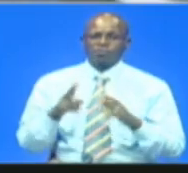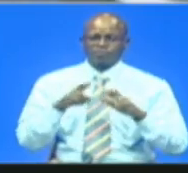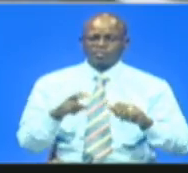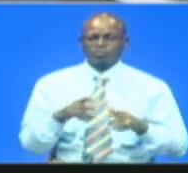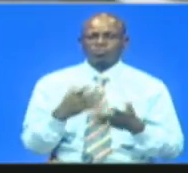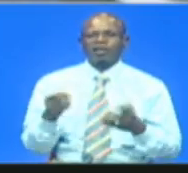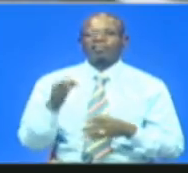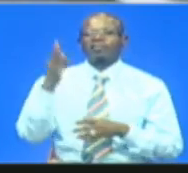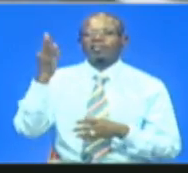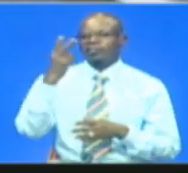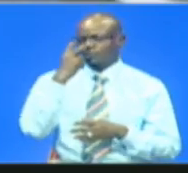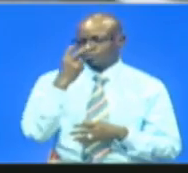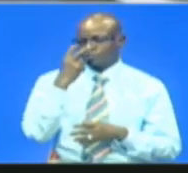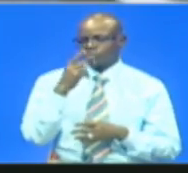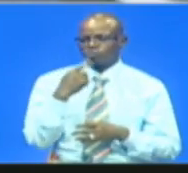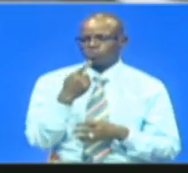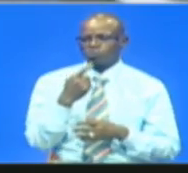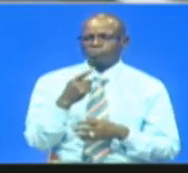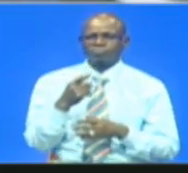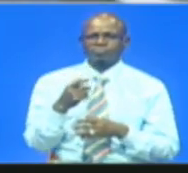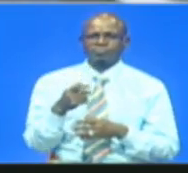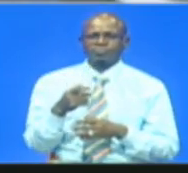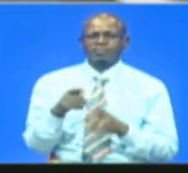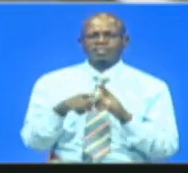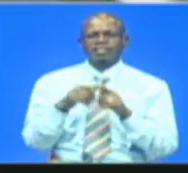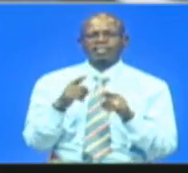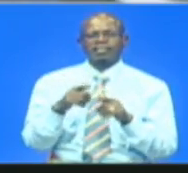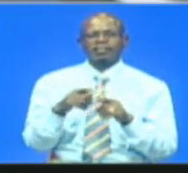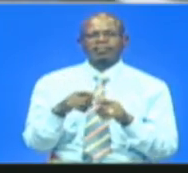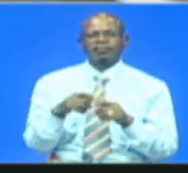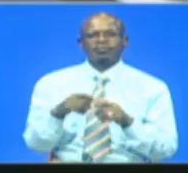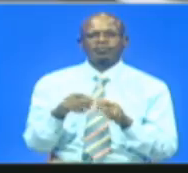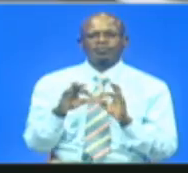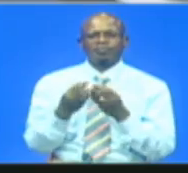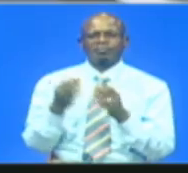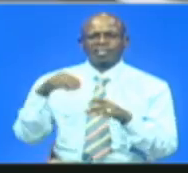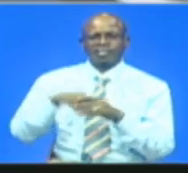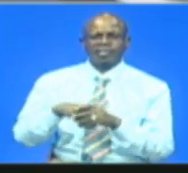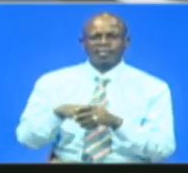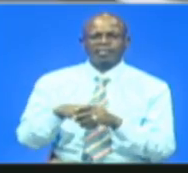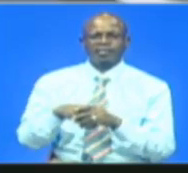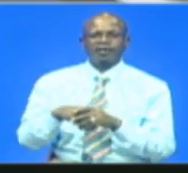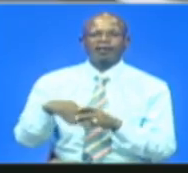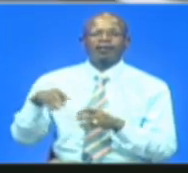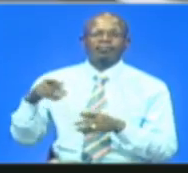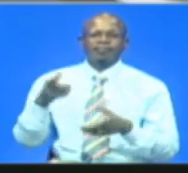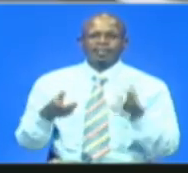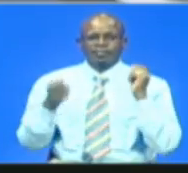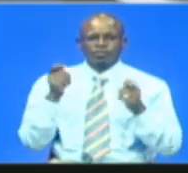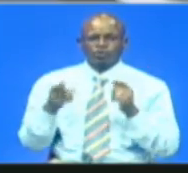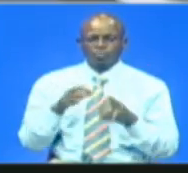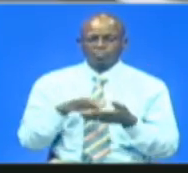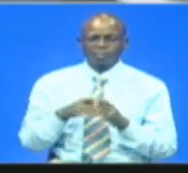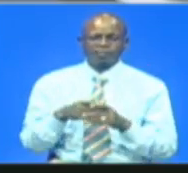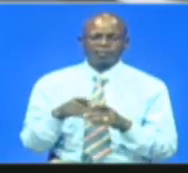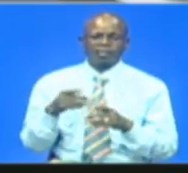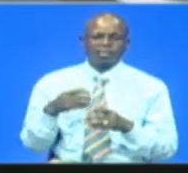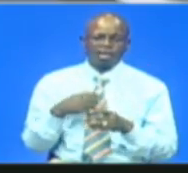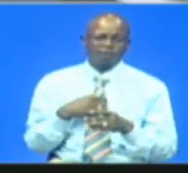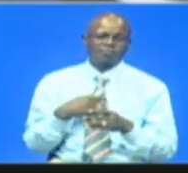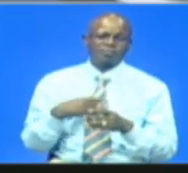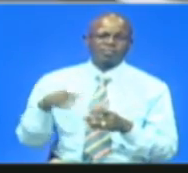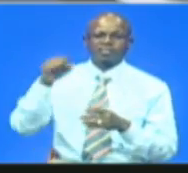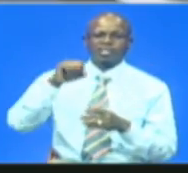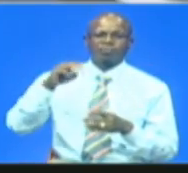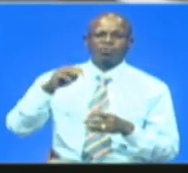believed to be behind the death of a family in Kericho have been charged with robbery with violence. Simon Sigei, Simon Rotich and Leonard